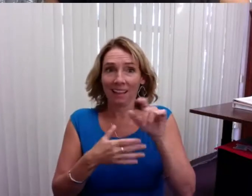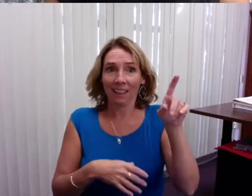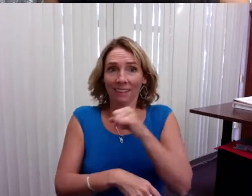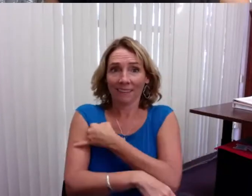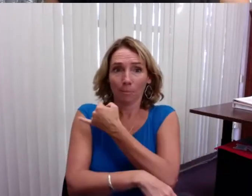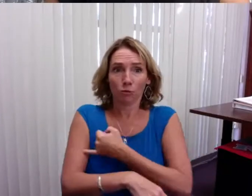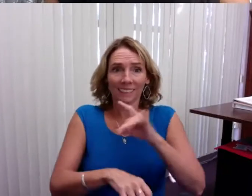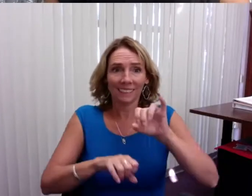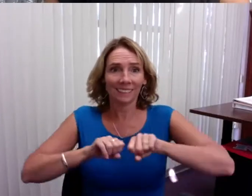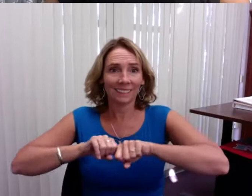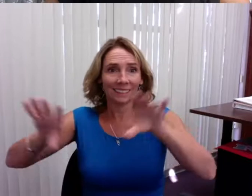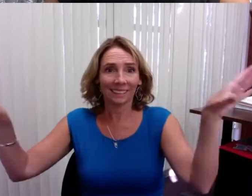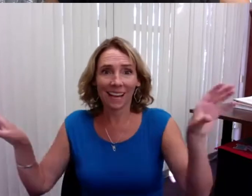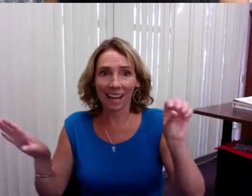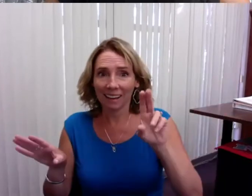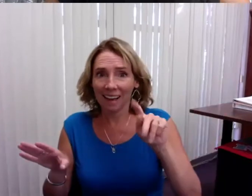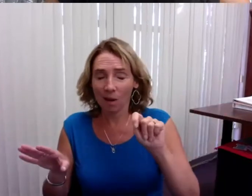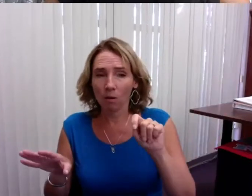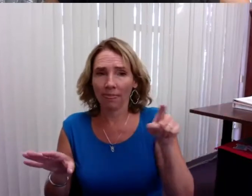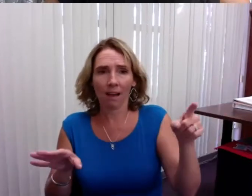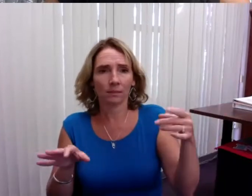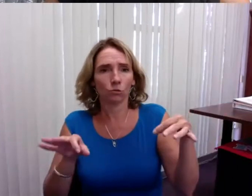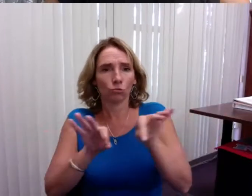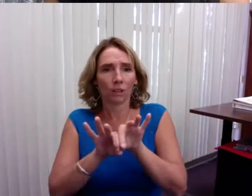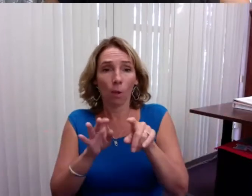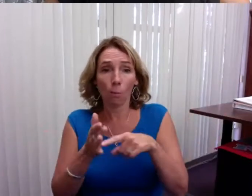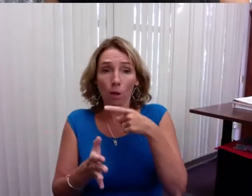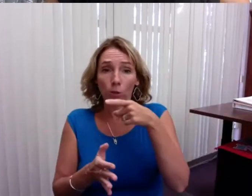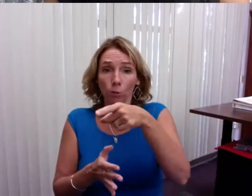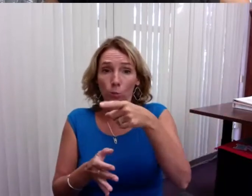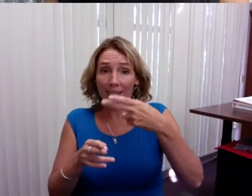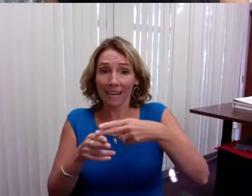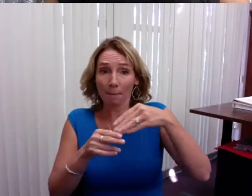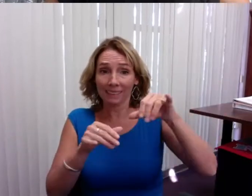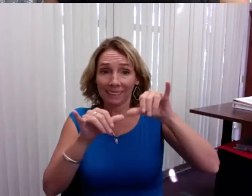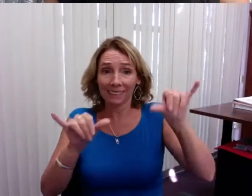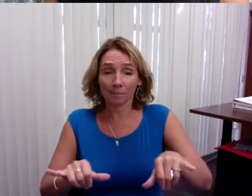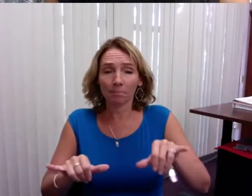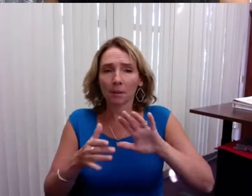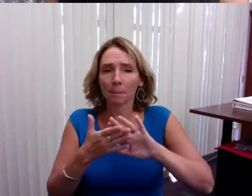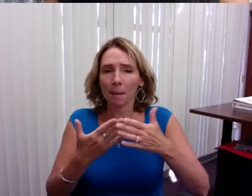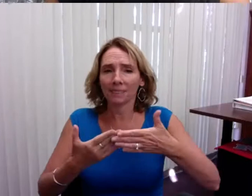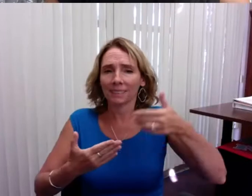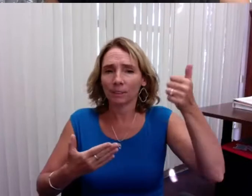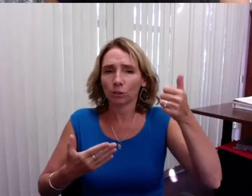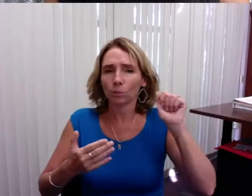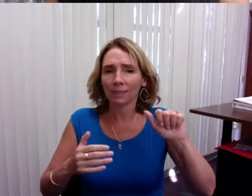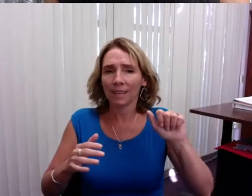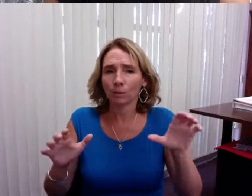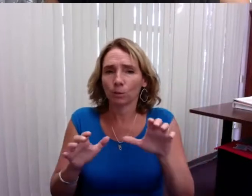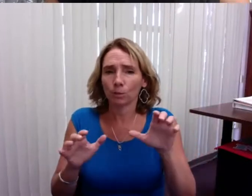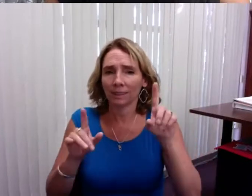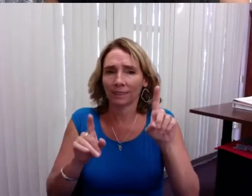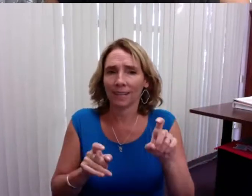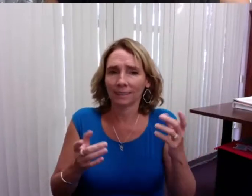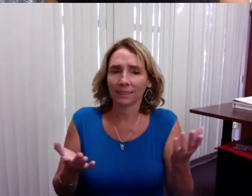you complete the consent form. The consent form that the infirmary sent out. That is critical. Once your name is in the system,